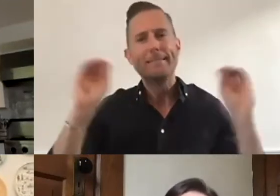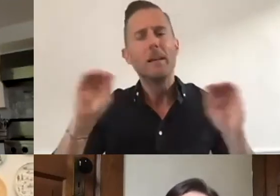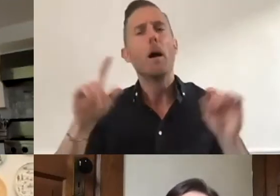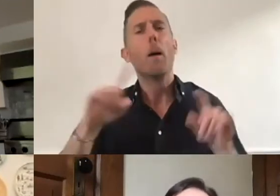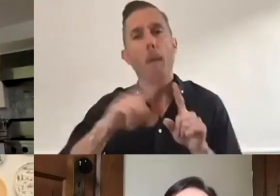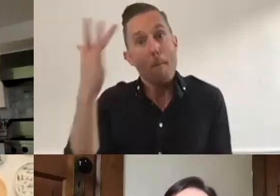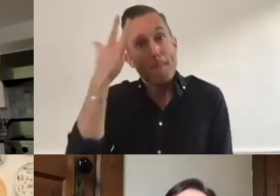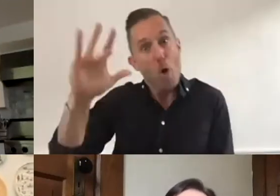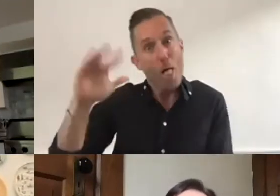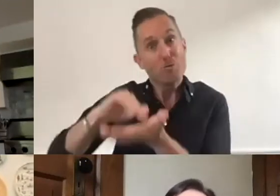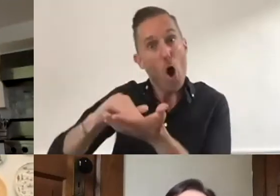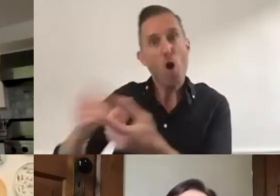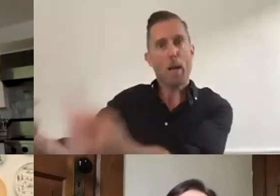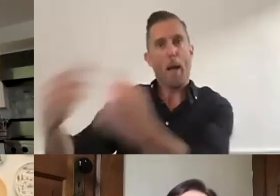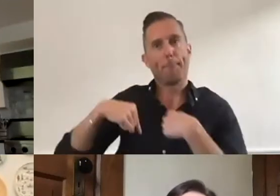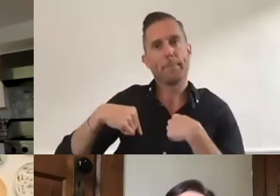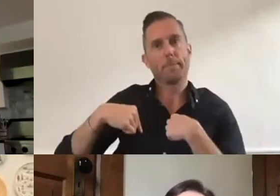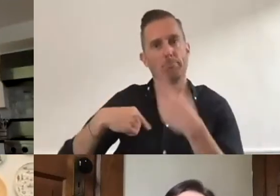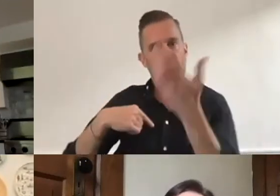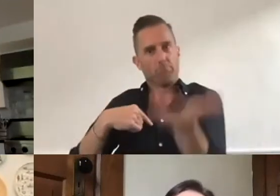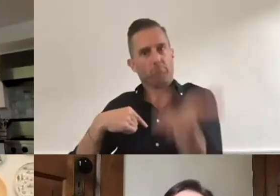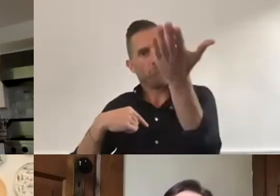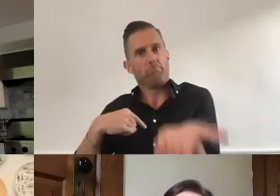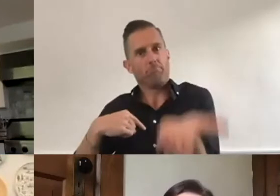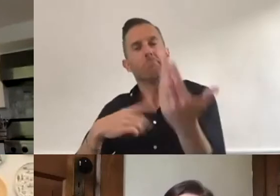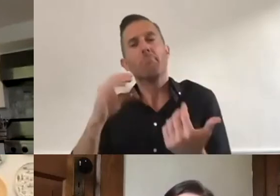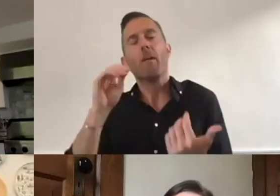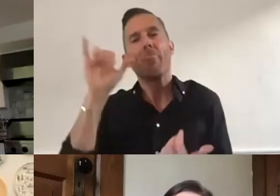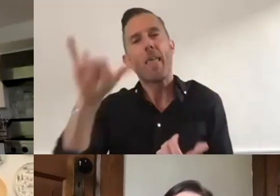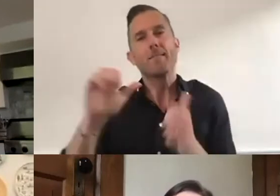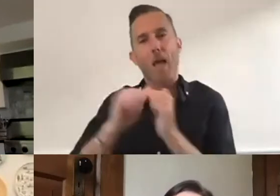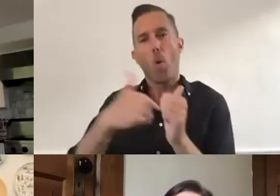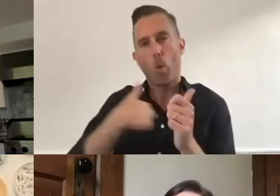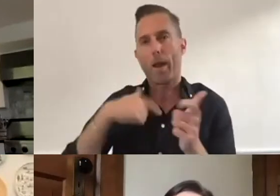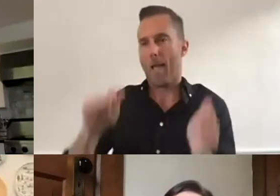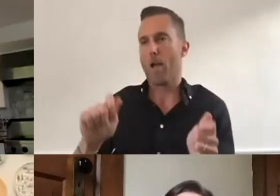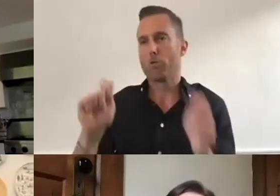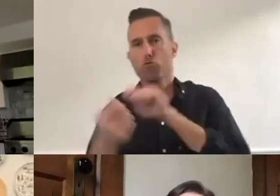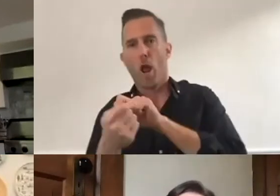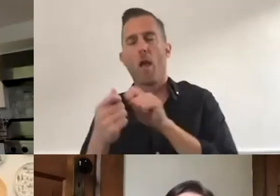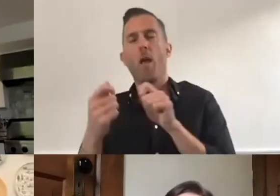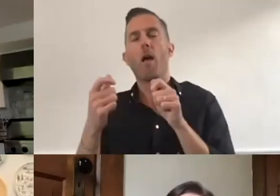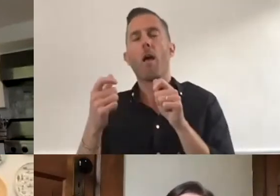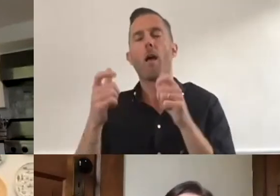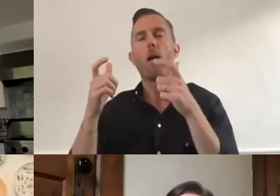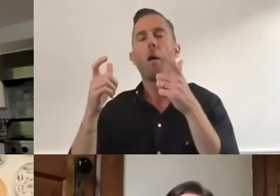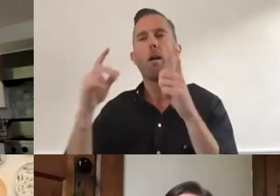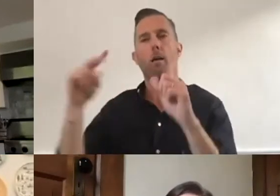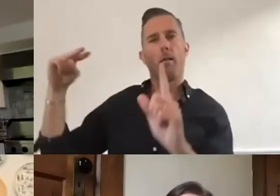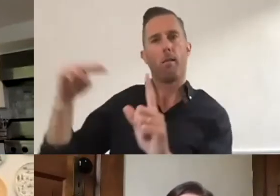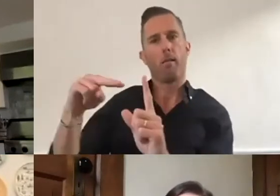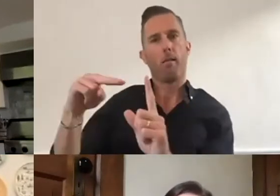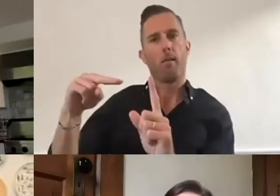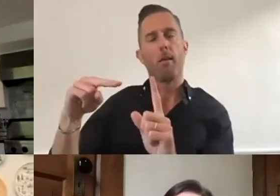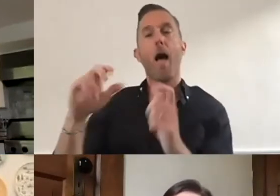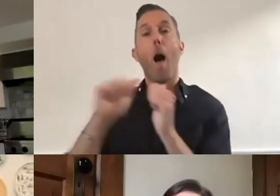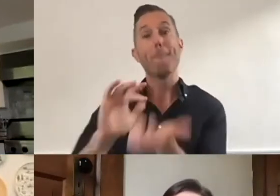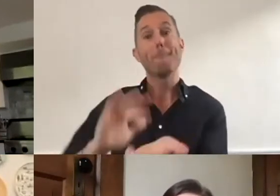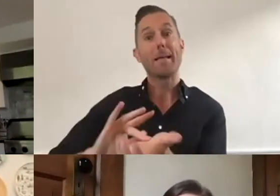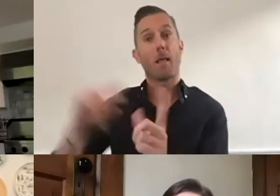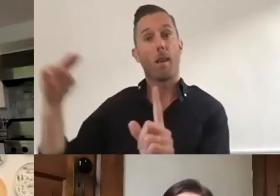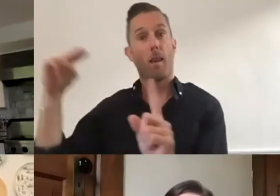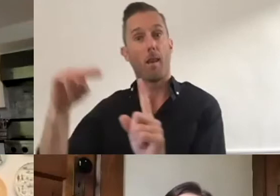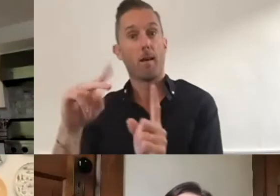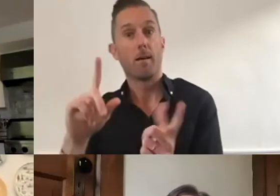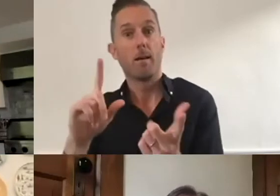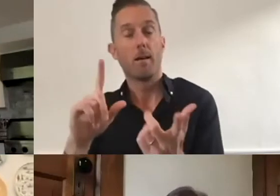comes, and these are the ways that we can change the way that medicine looks at it, so that we can